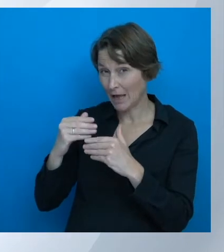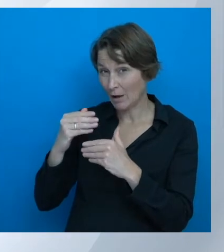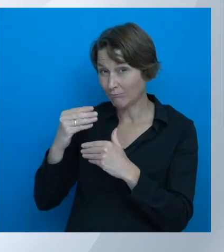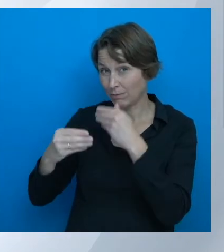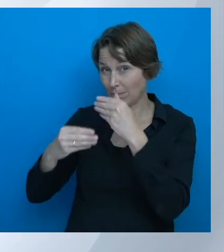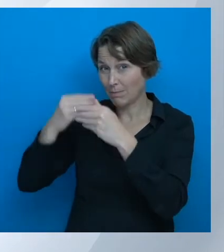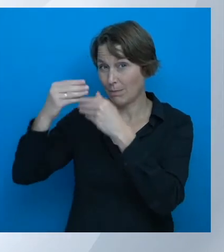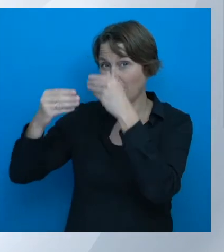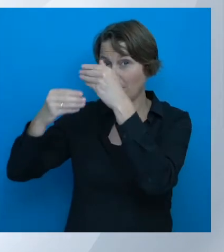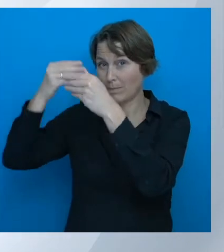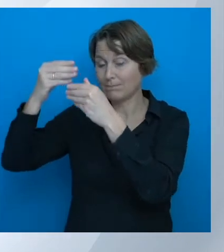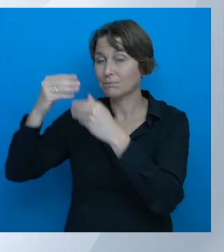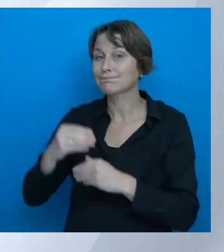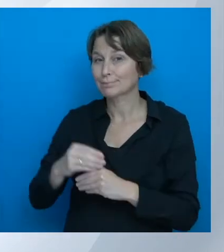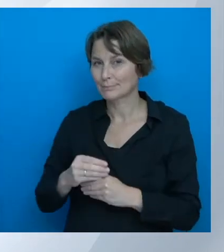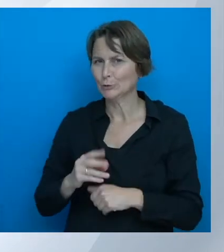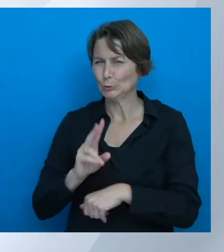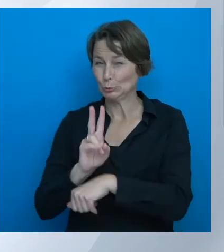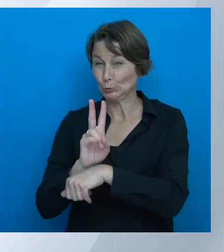2 seconds.